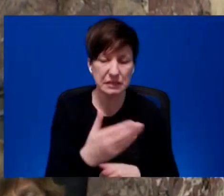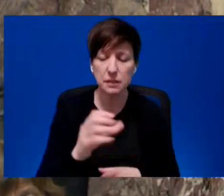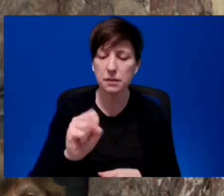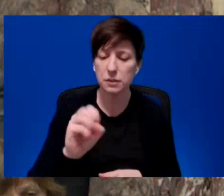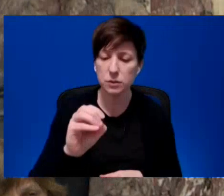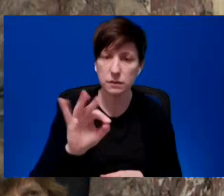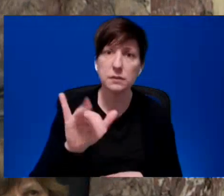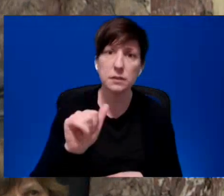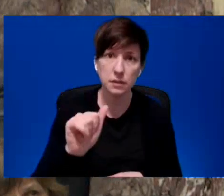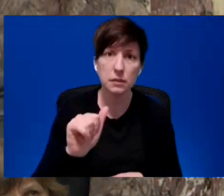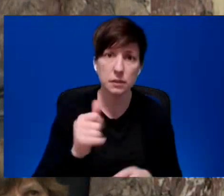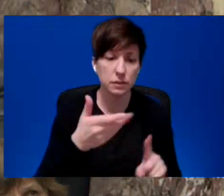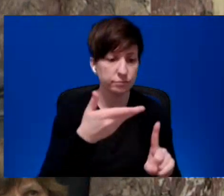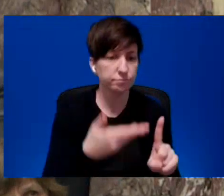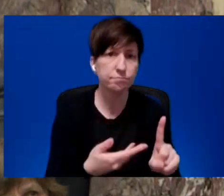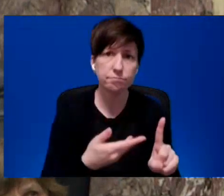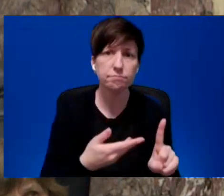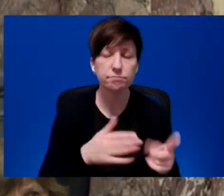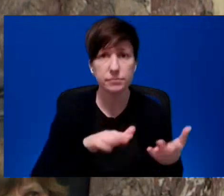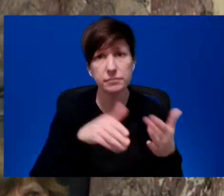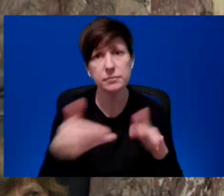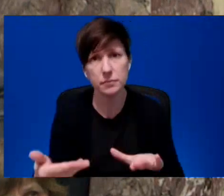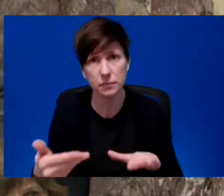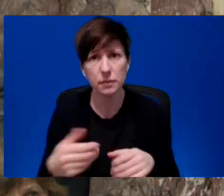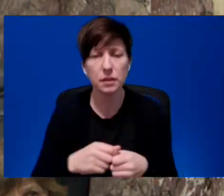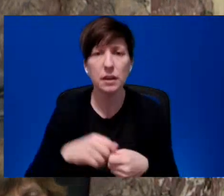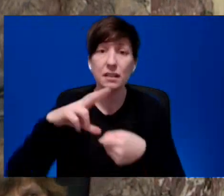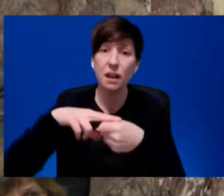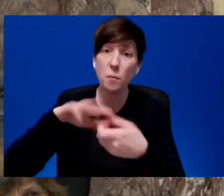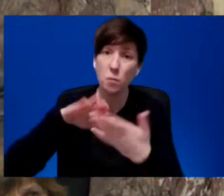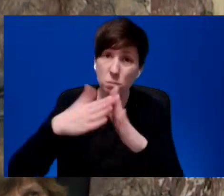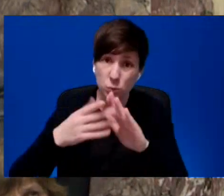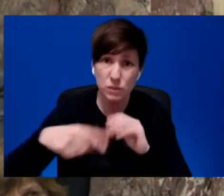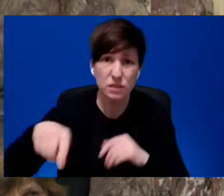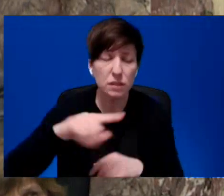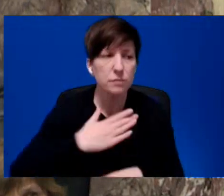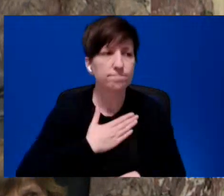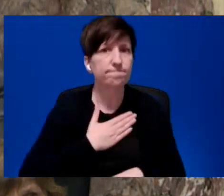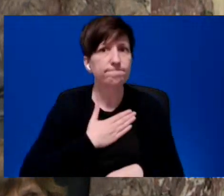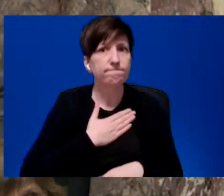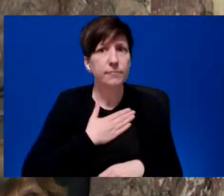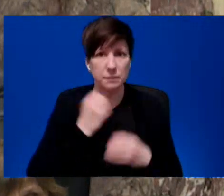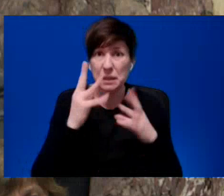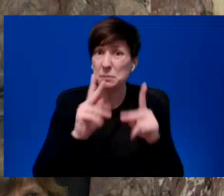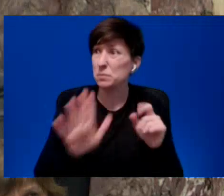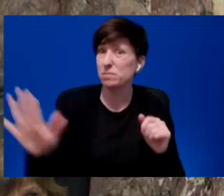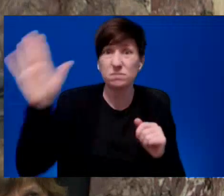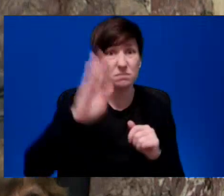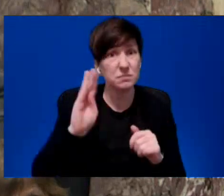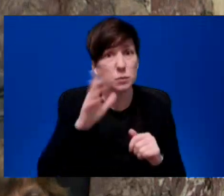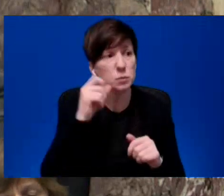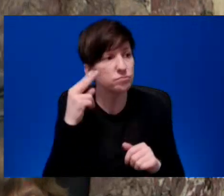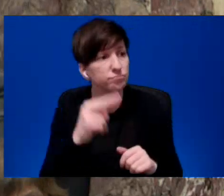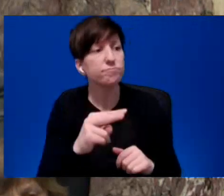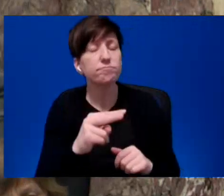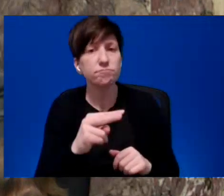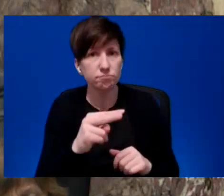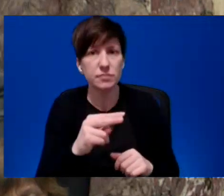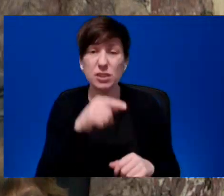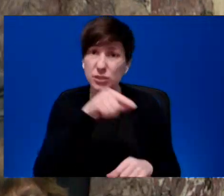and means a lot to everybody who's heard her story and her outcome and her commitment to her community.